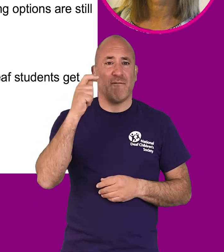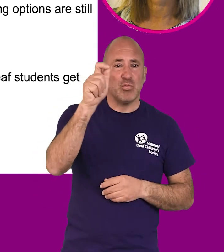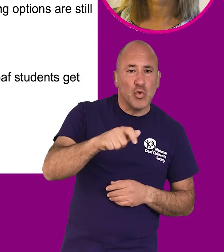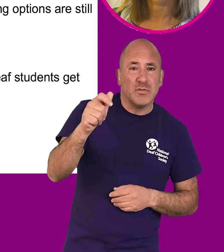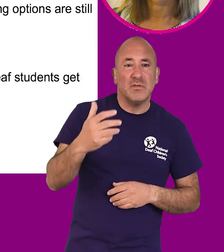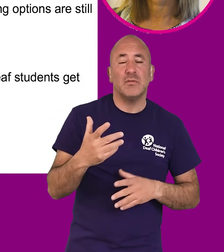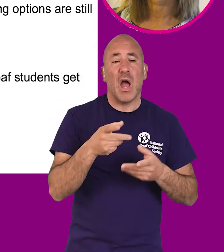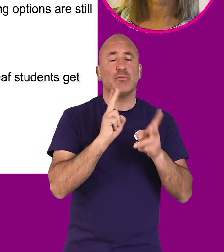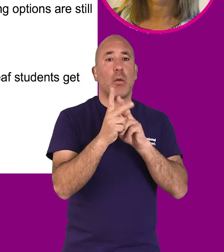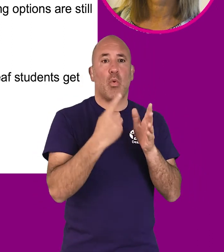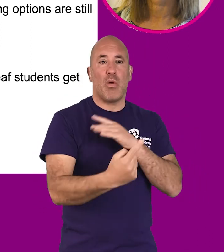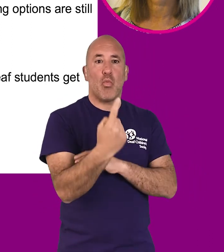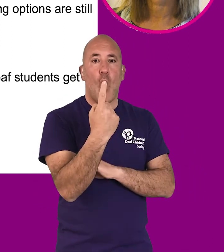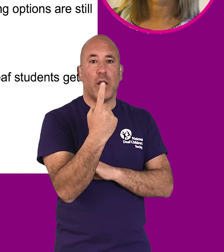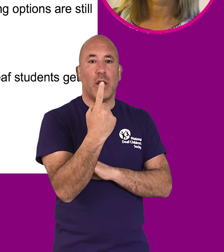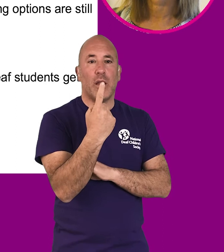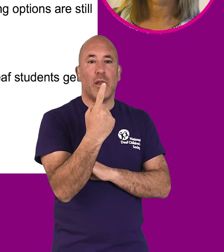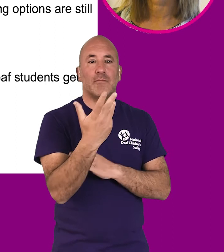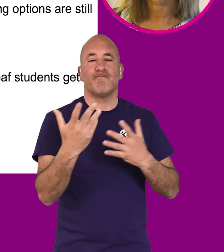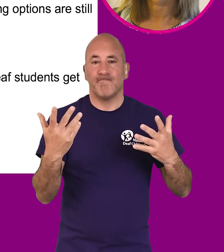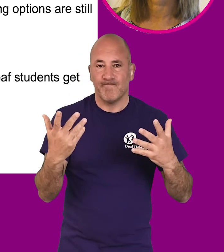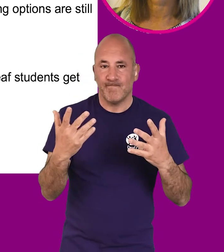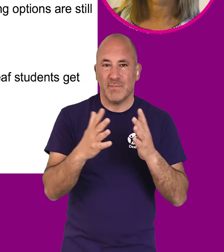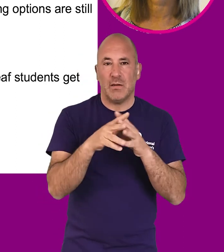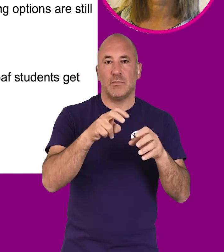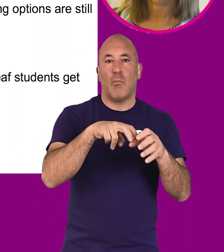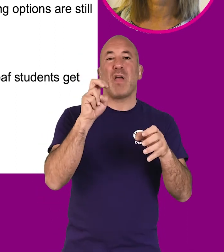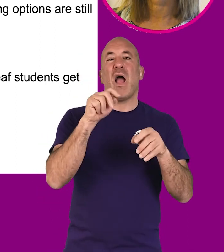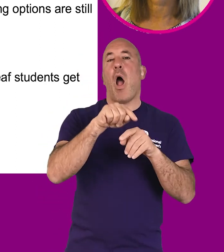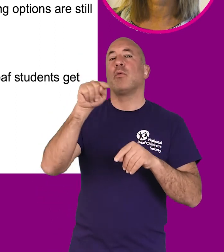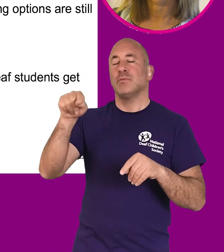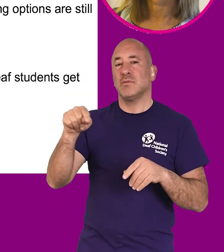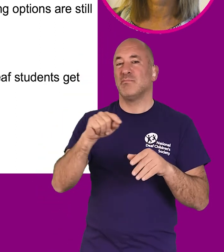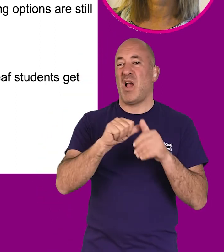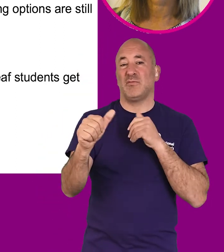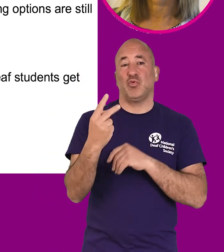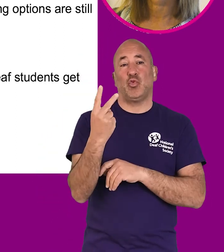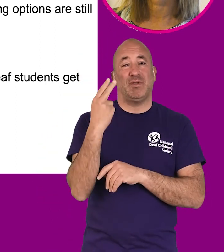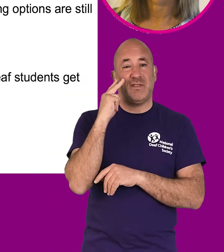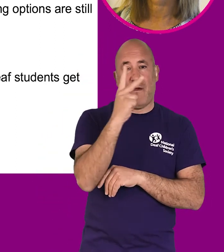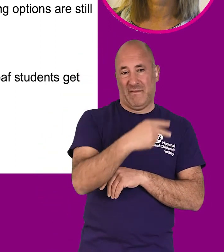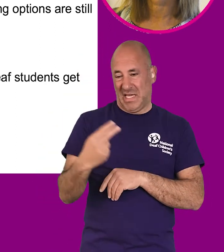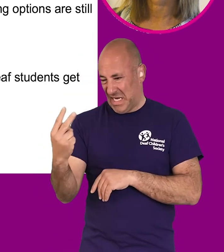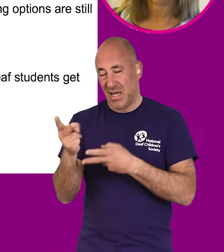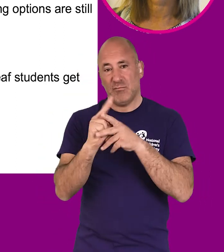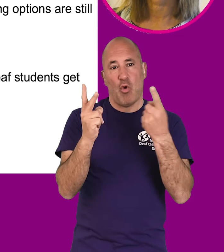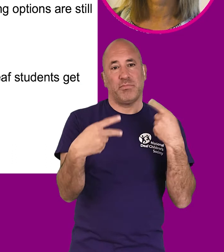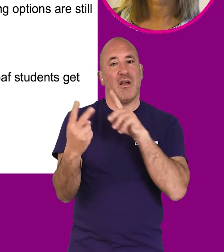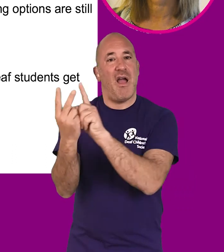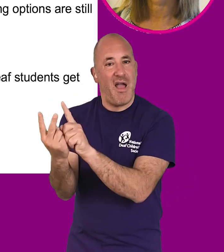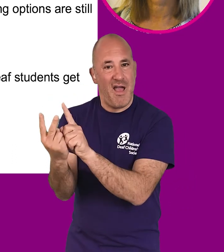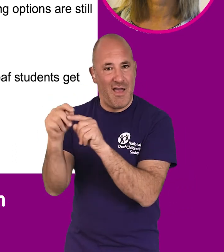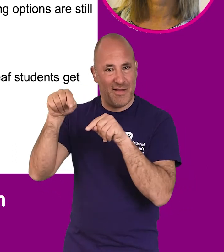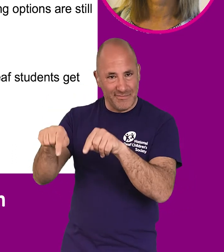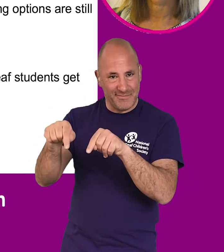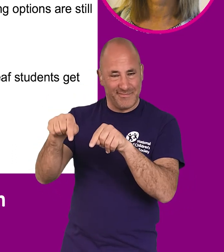lots of deaf people, deaf students, and you only have one interpreter, it means that the